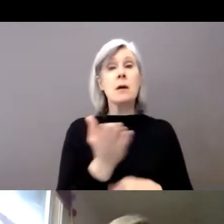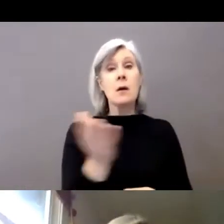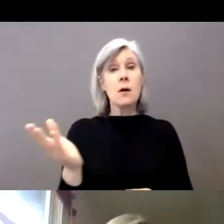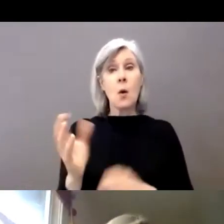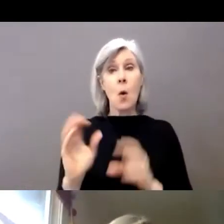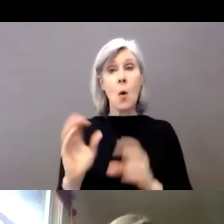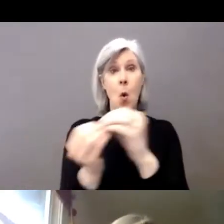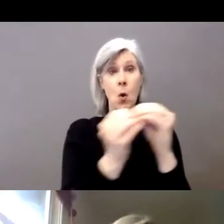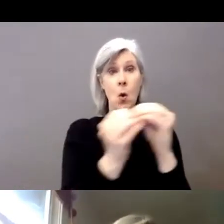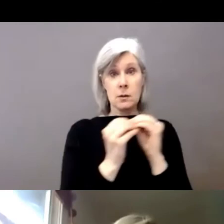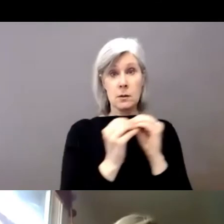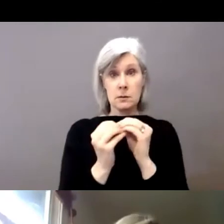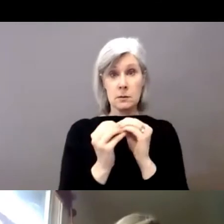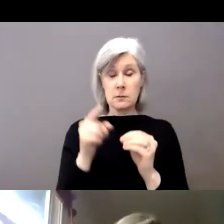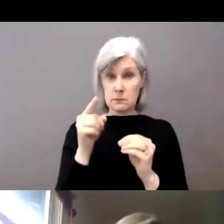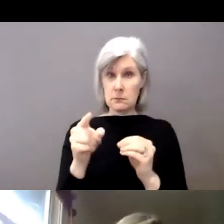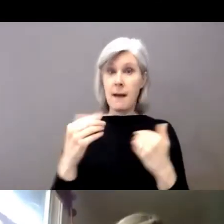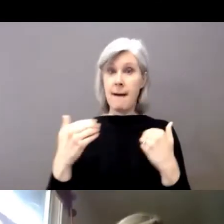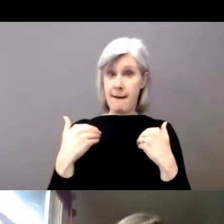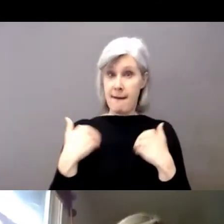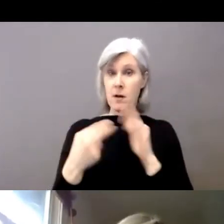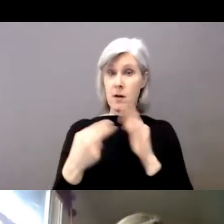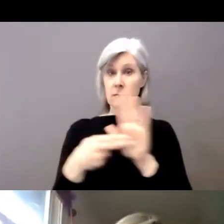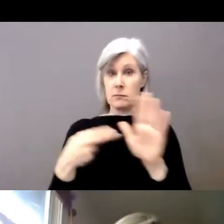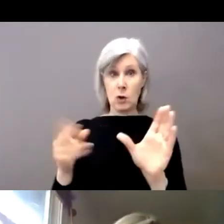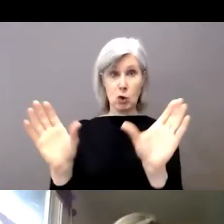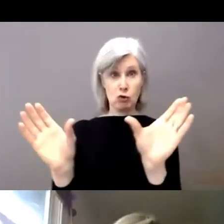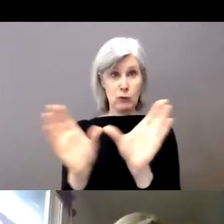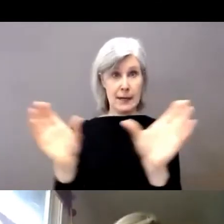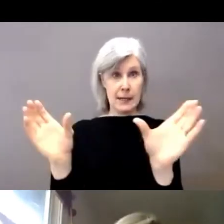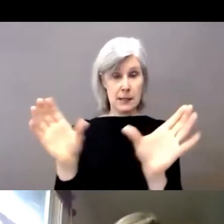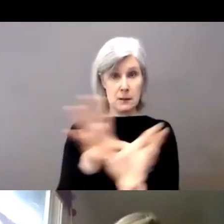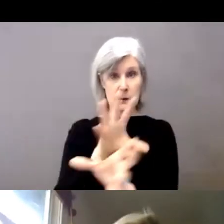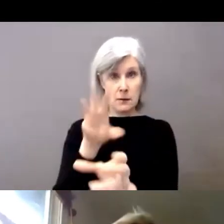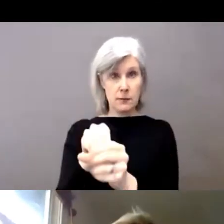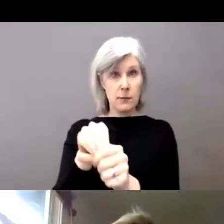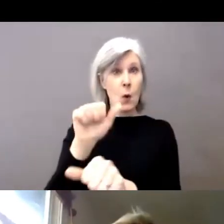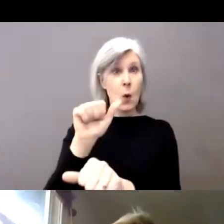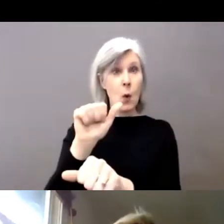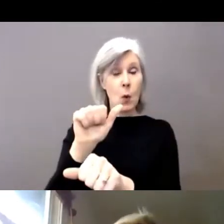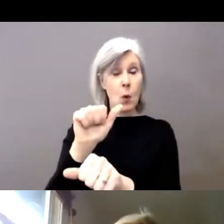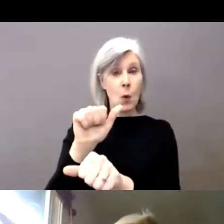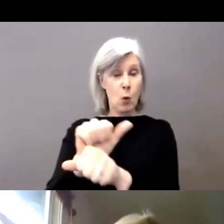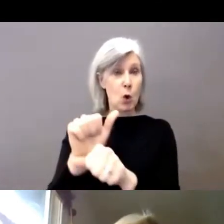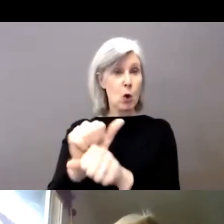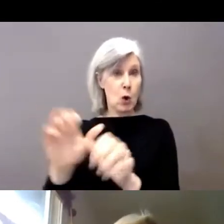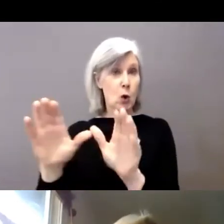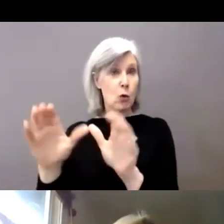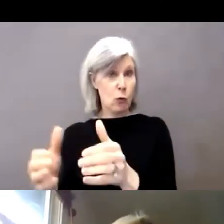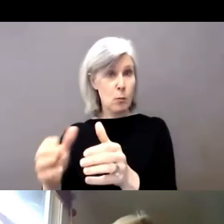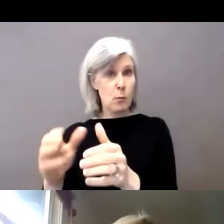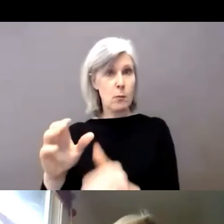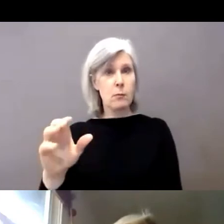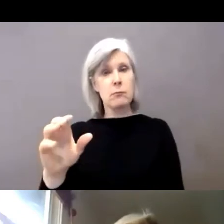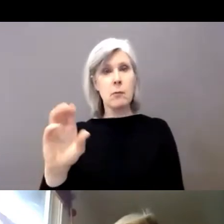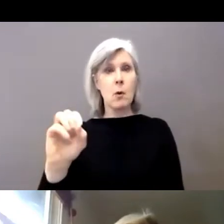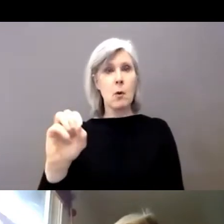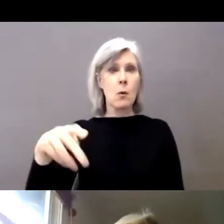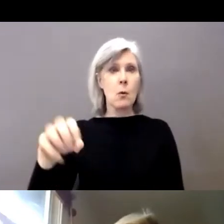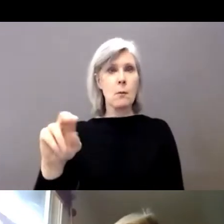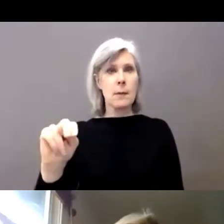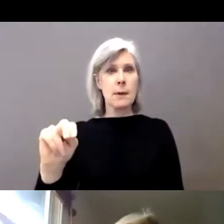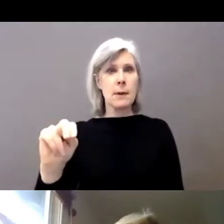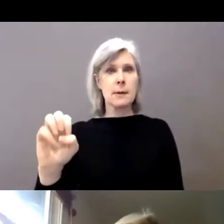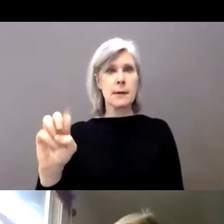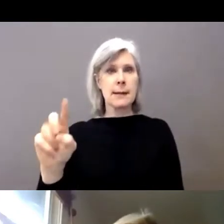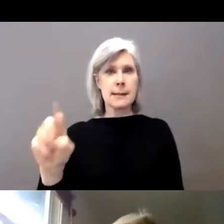the open-ended working group, there's actually a video campaign. So the video campaign is like and it doesn't actually, it doesn't have to be